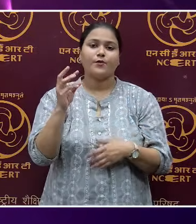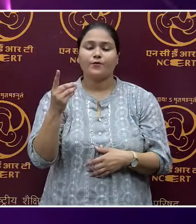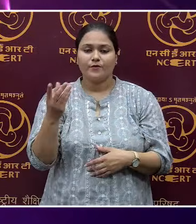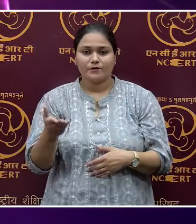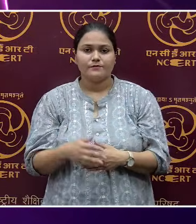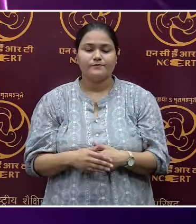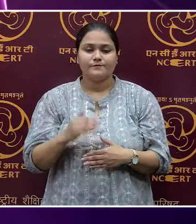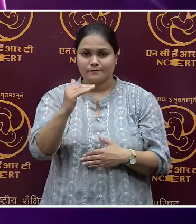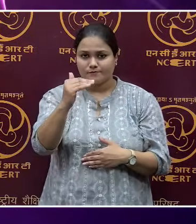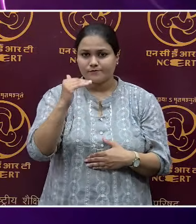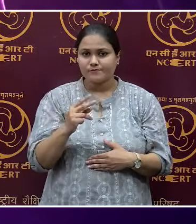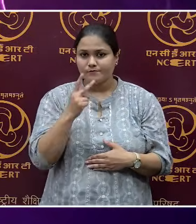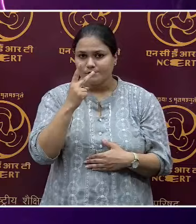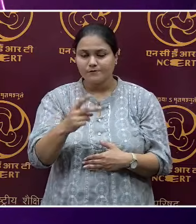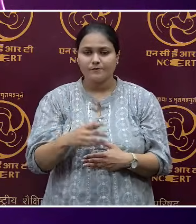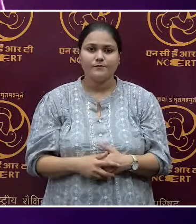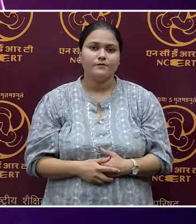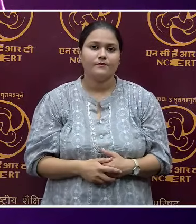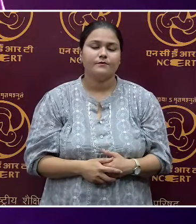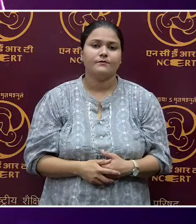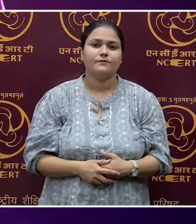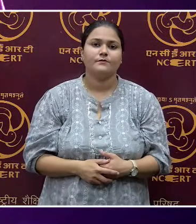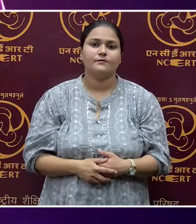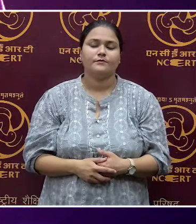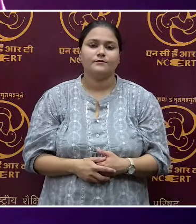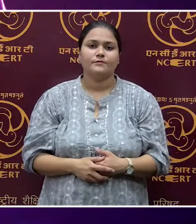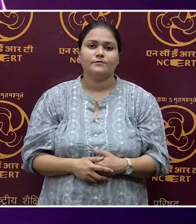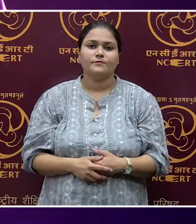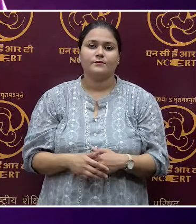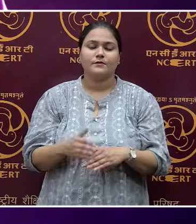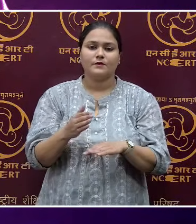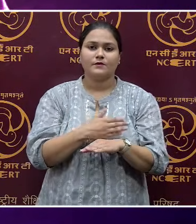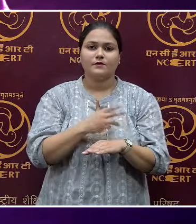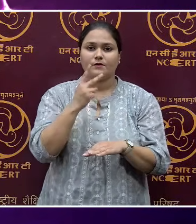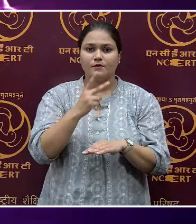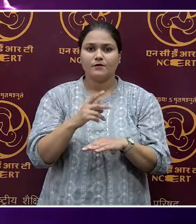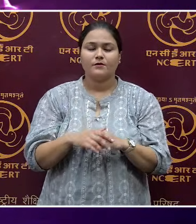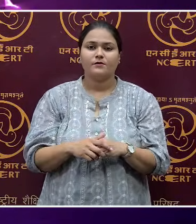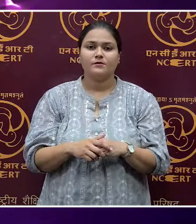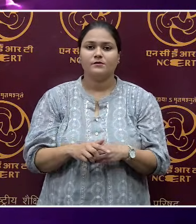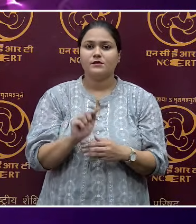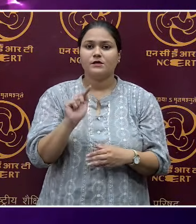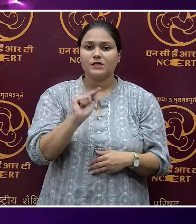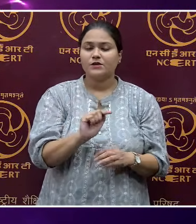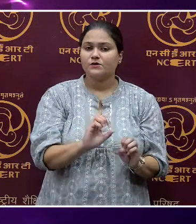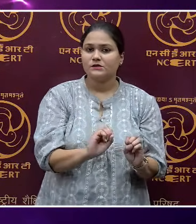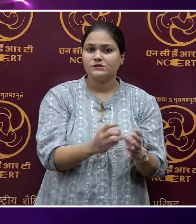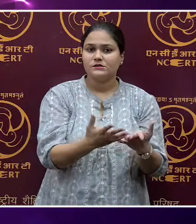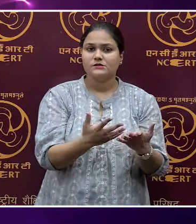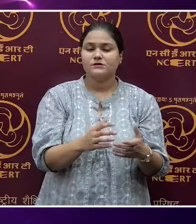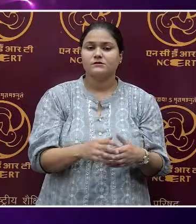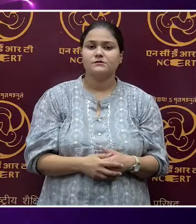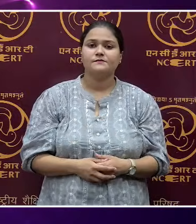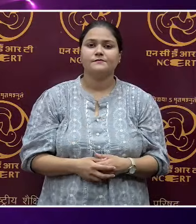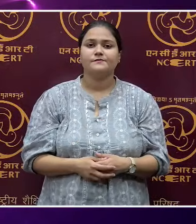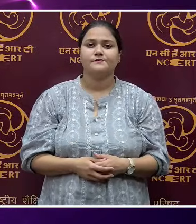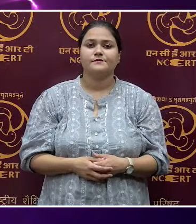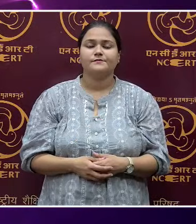forward with the simulation part, as we have mentioned earlier, also we have to click on the start button to start the